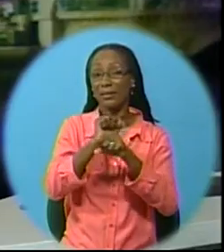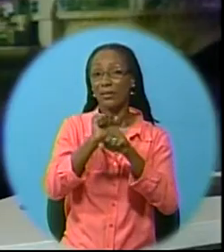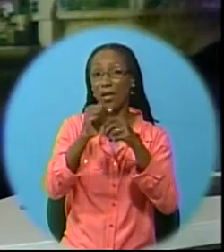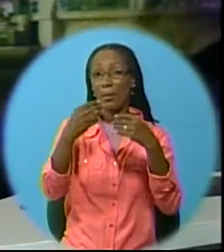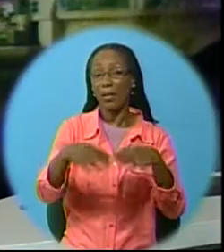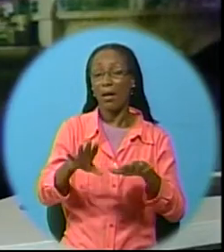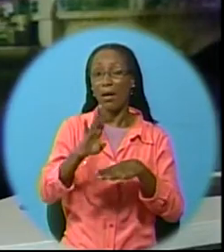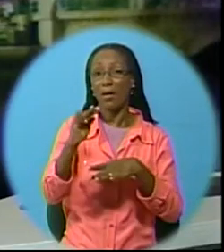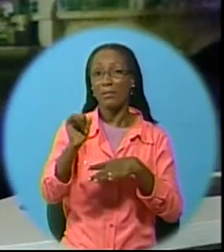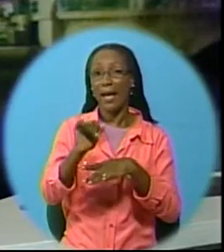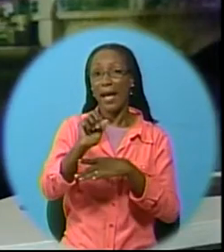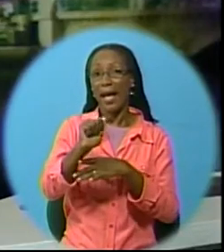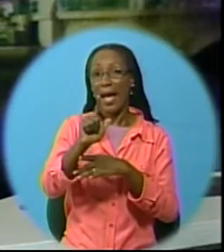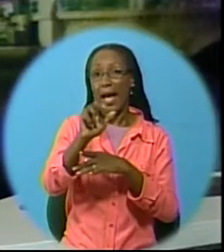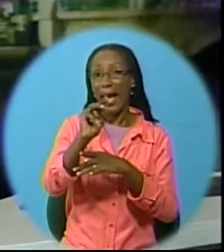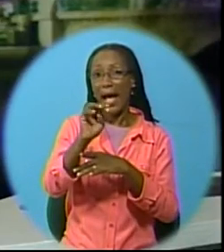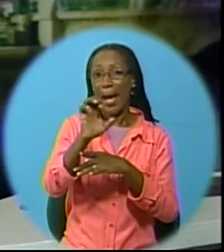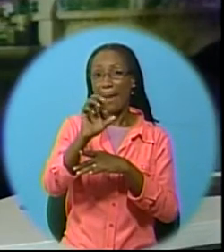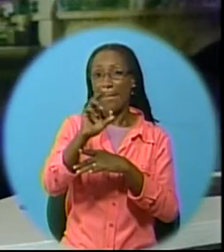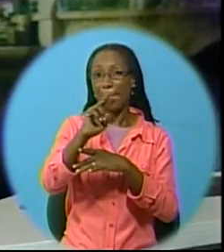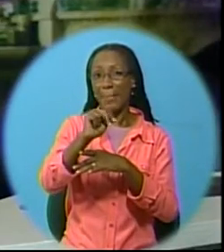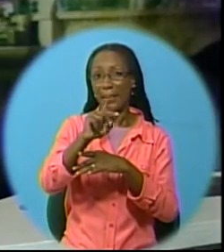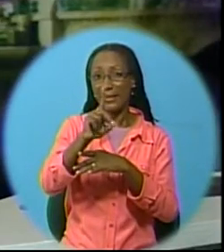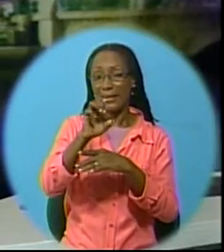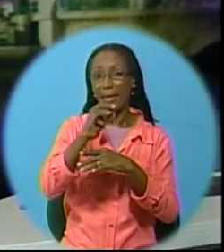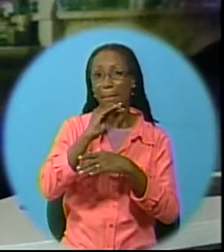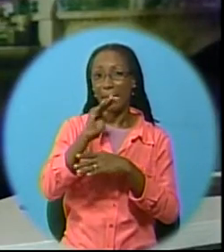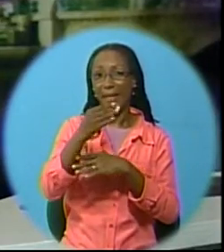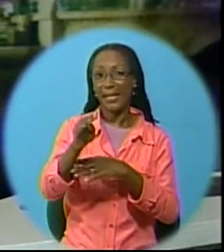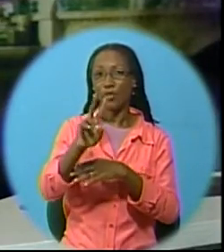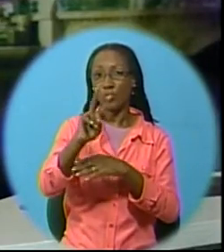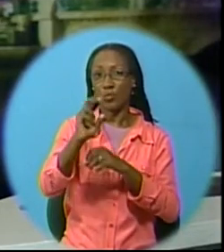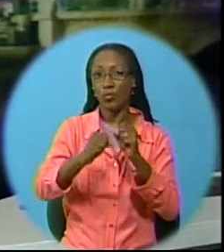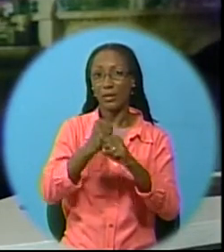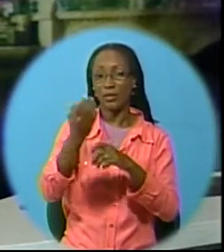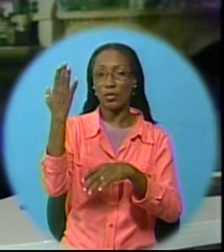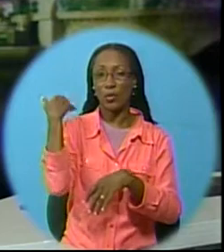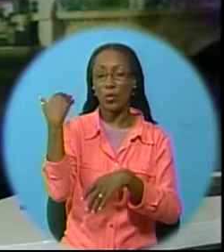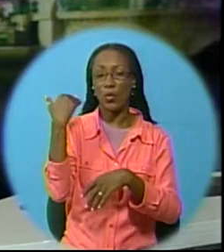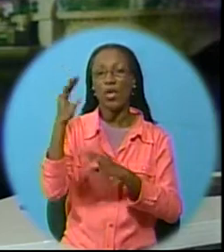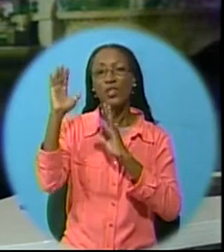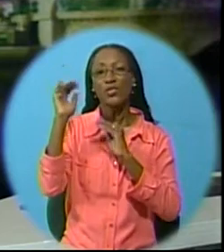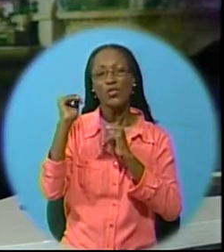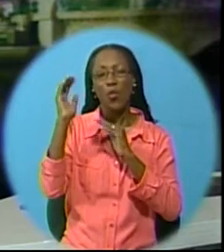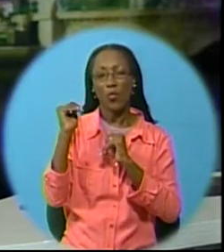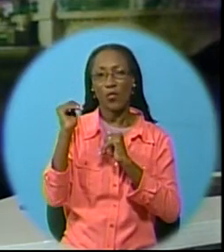she, however, expressed gratitude that Barbadians should soon find employment again.